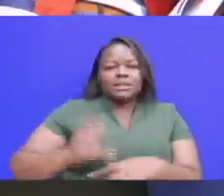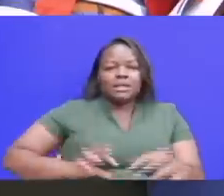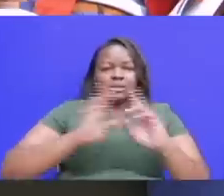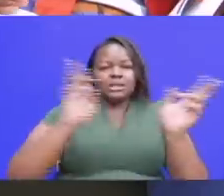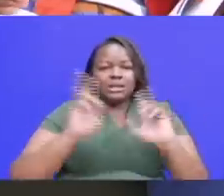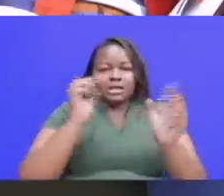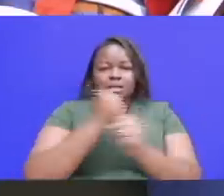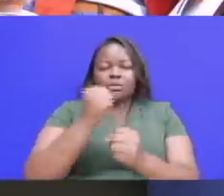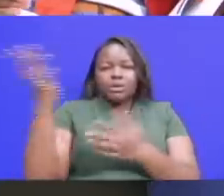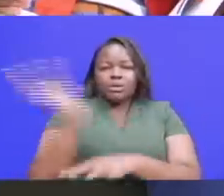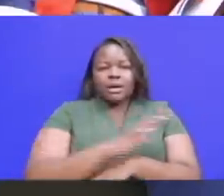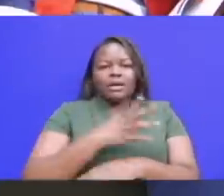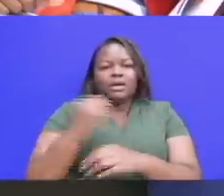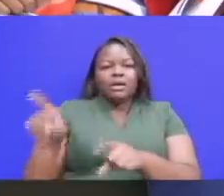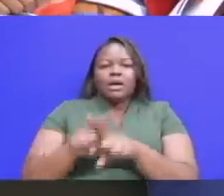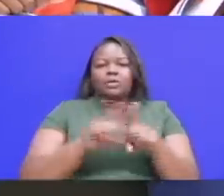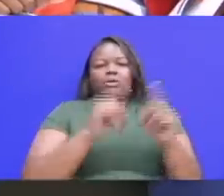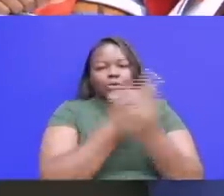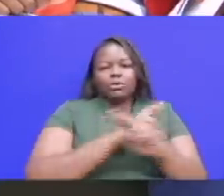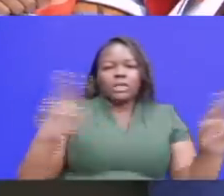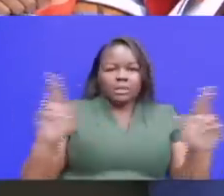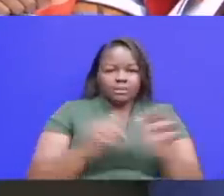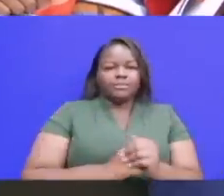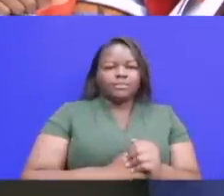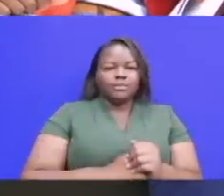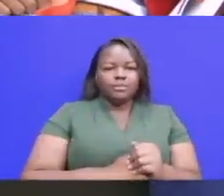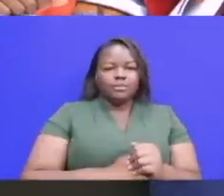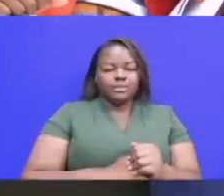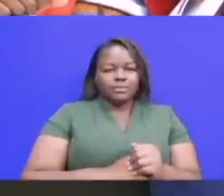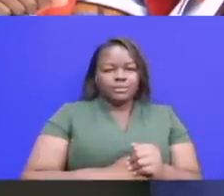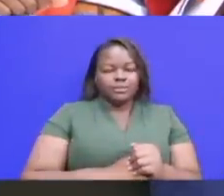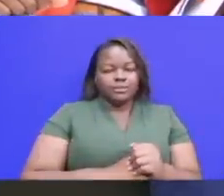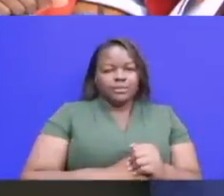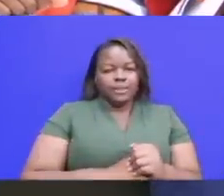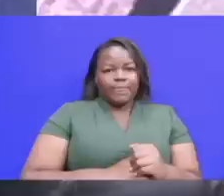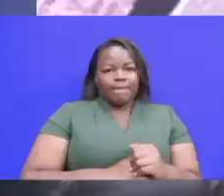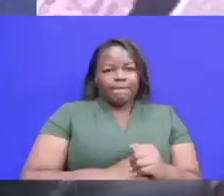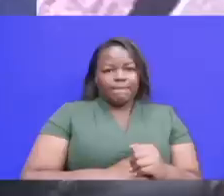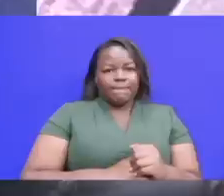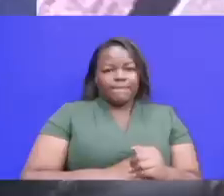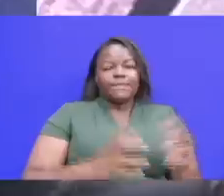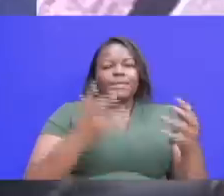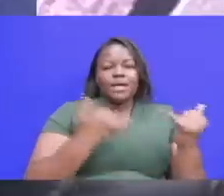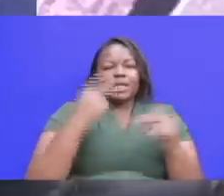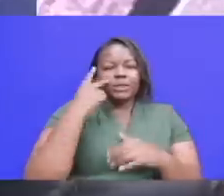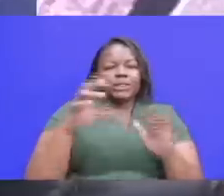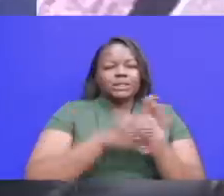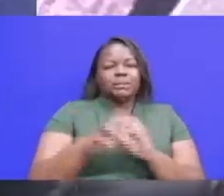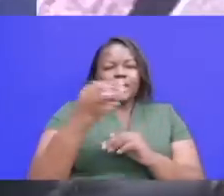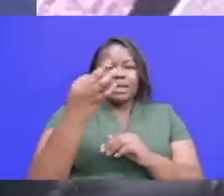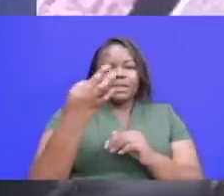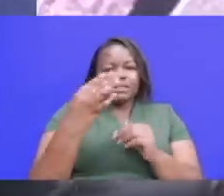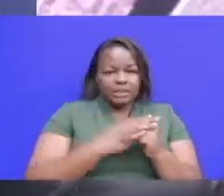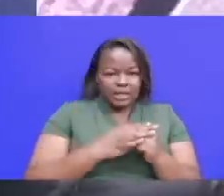to reconcile, to restore, and to redeem. Amen. To repair, restore, and to redeem you. Mm. We are looking to chapter 39. I told you